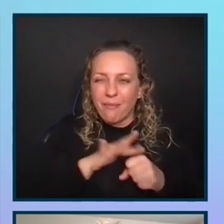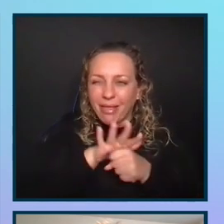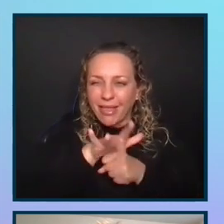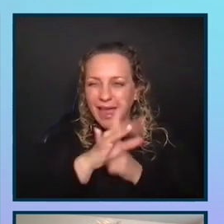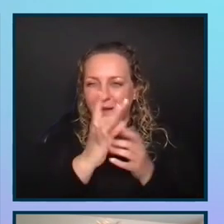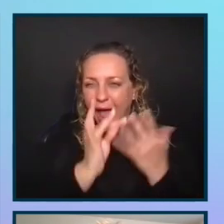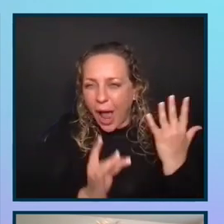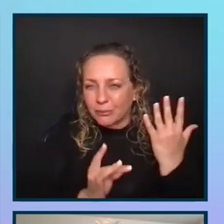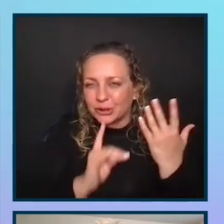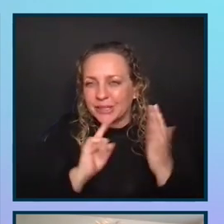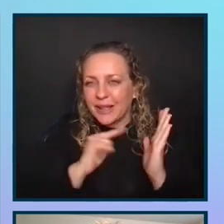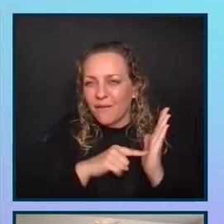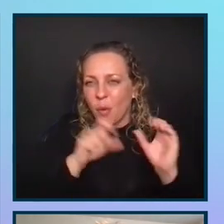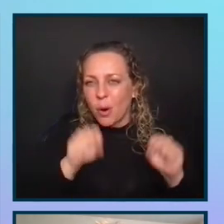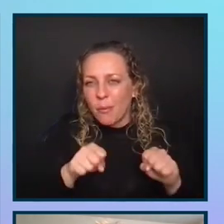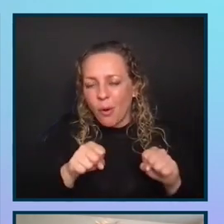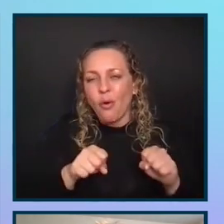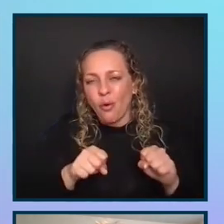And so,